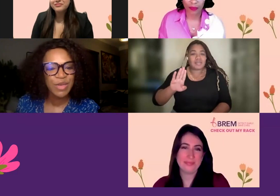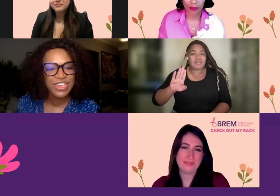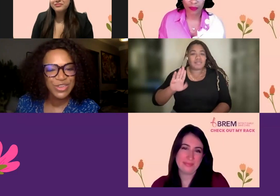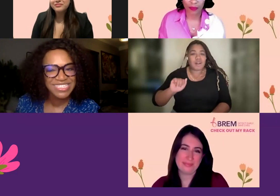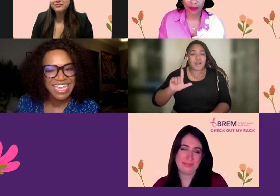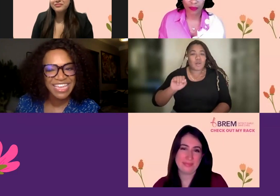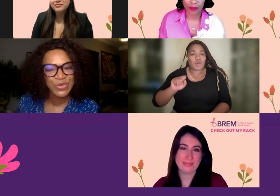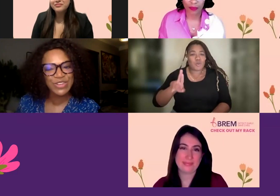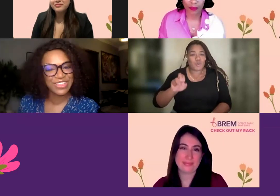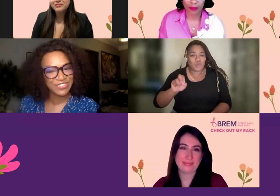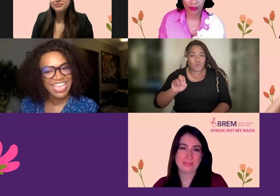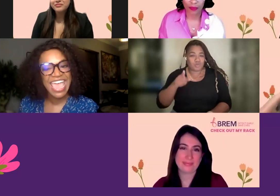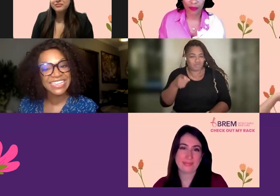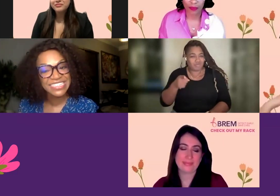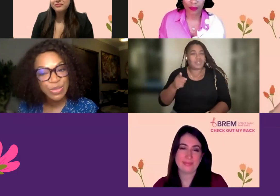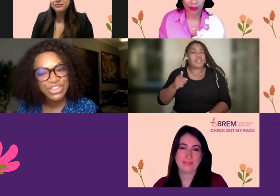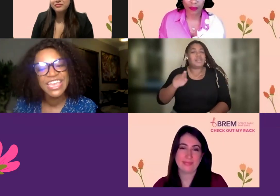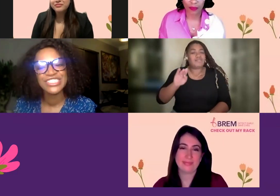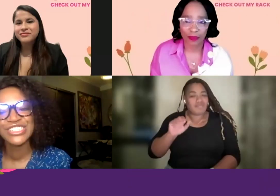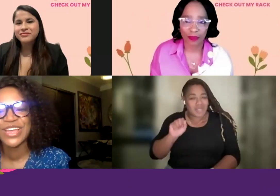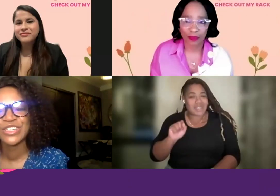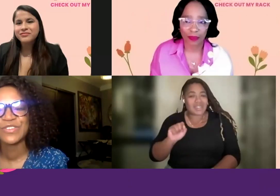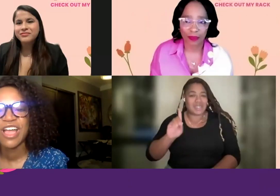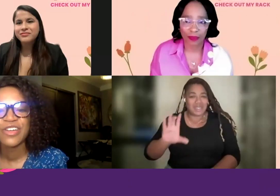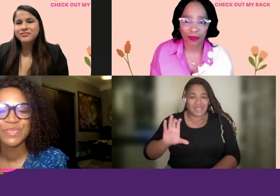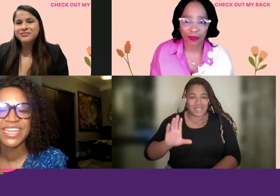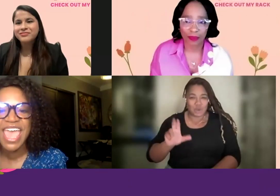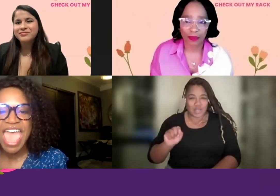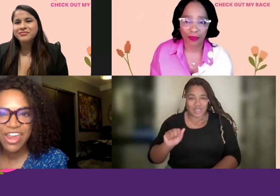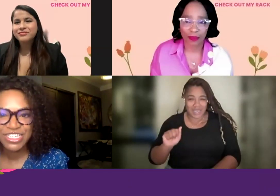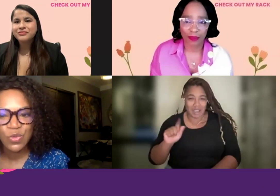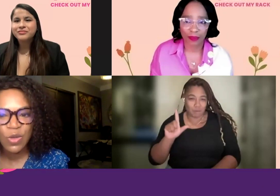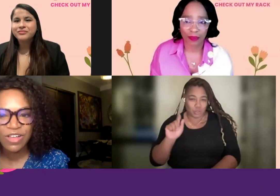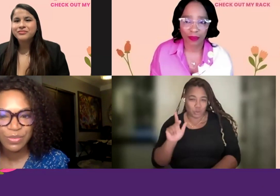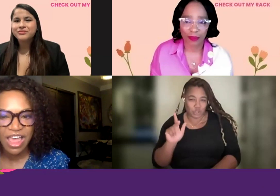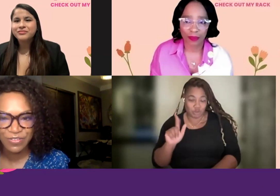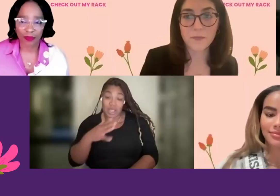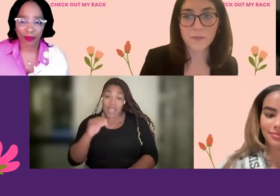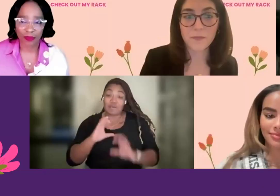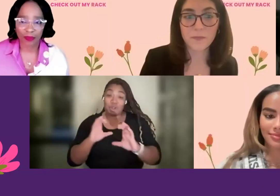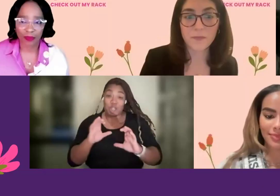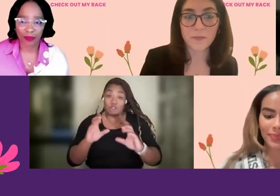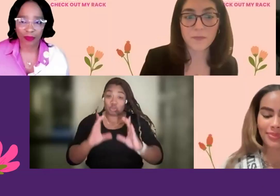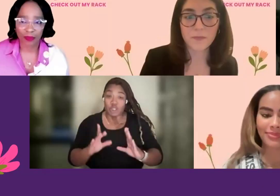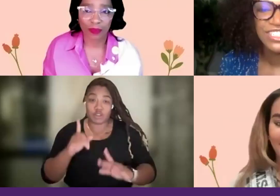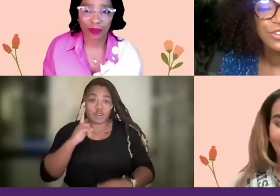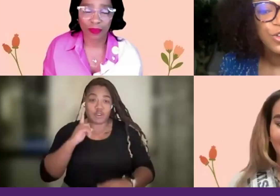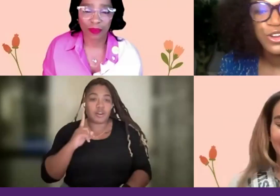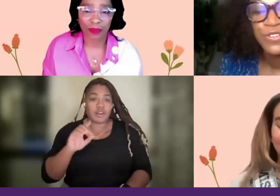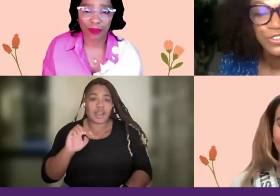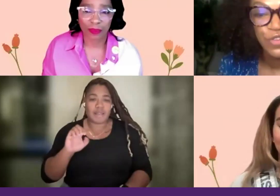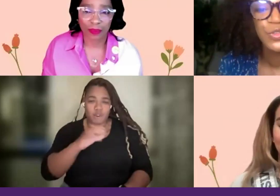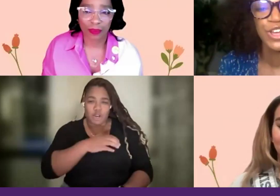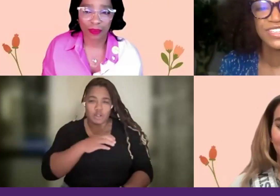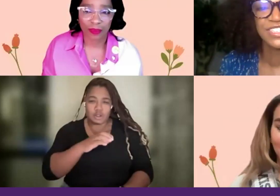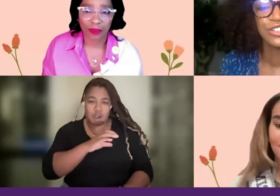of Columbia, USA 2023, and is Communications Director for Congressman Eric Swalwell from California. She has devoted